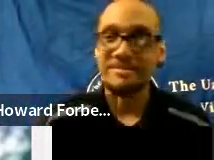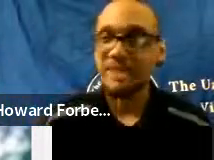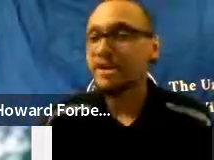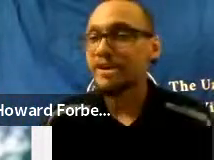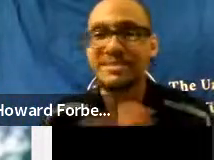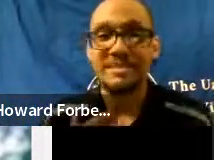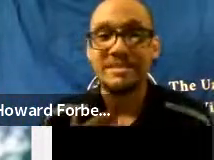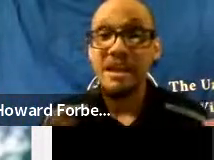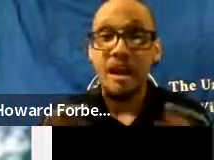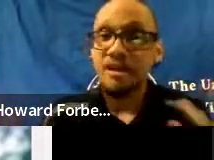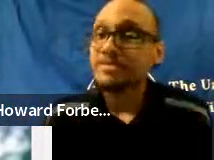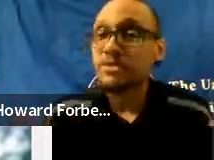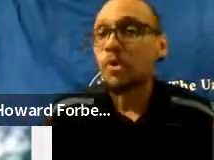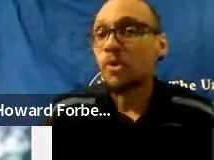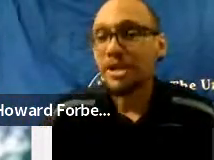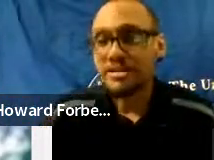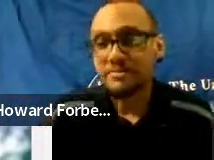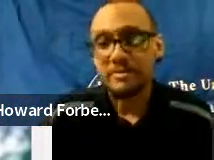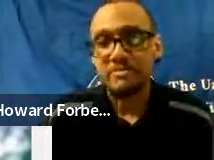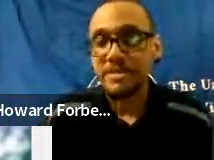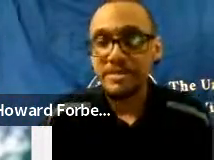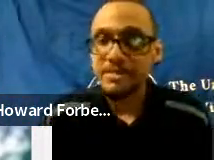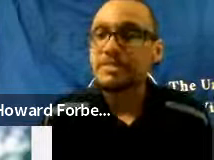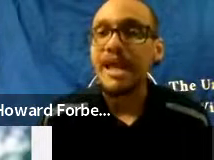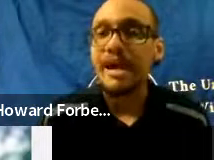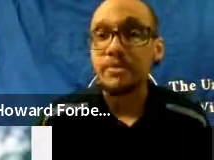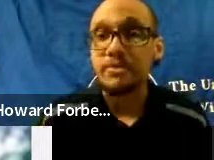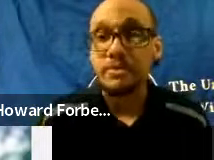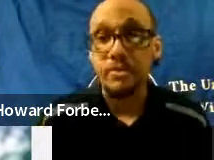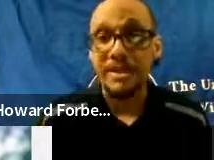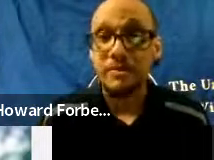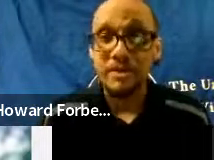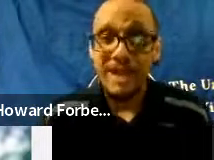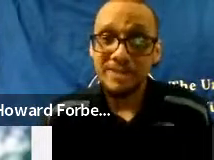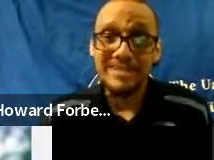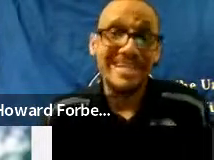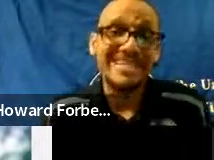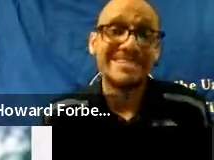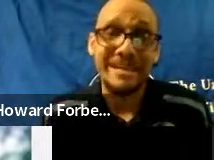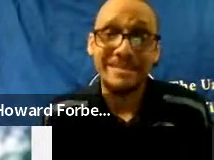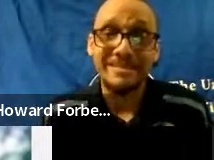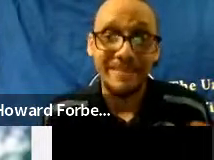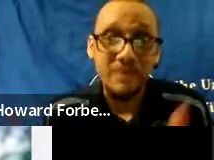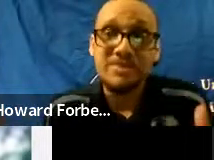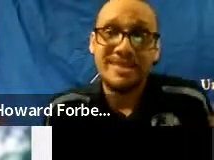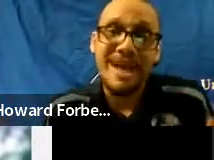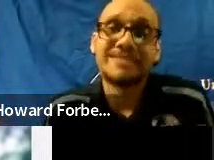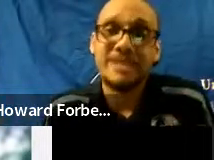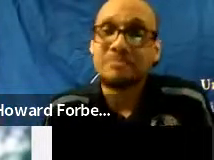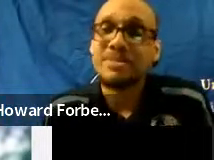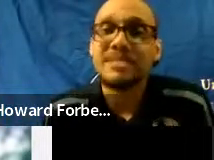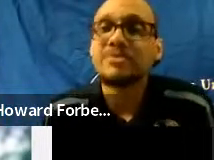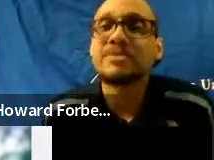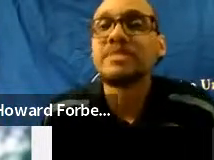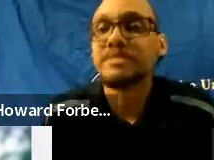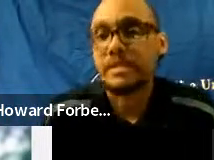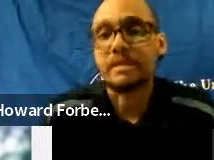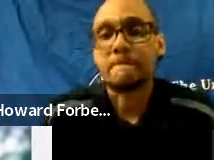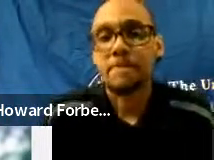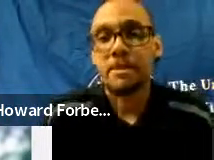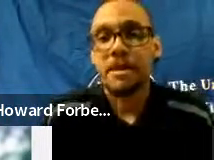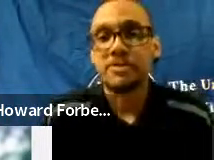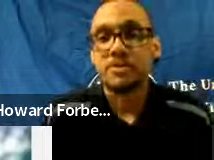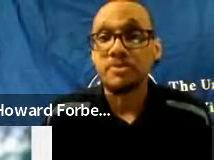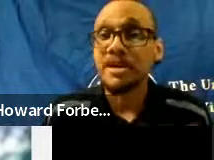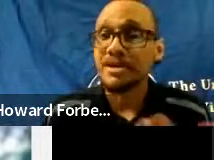brains and hearts and all of these organs from diseased animals, or that we could actually dissect. That was the hands-on piece that was